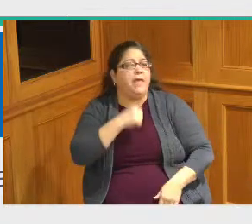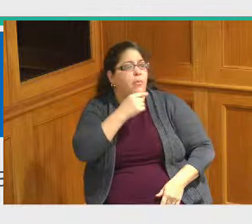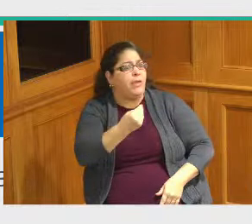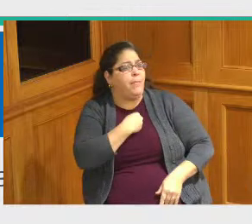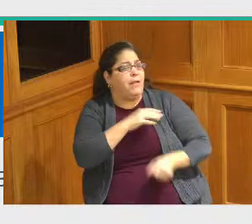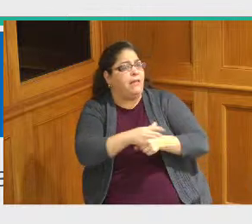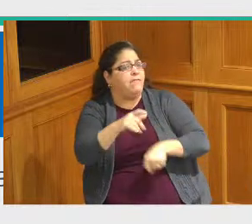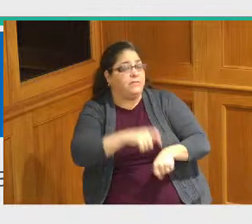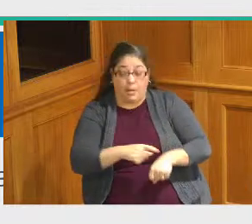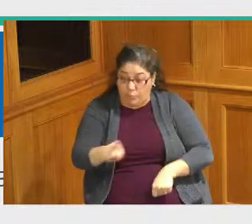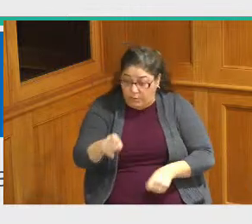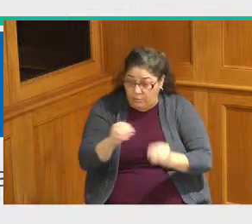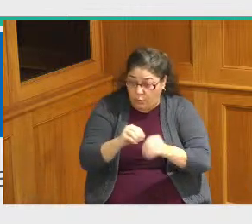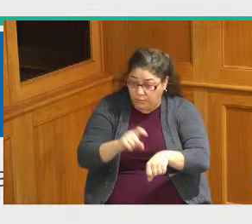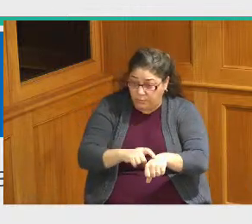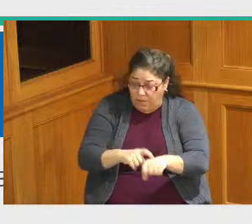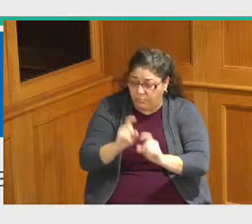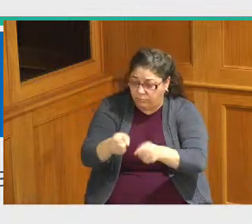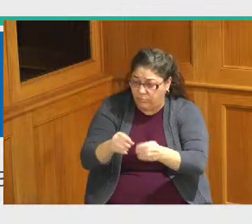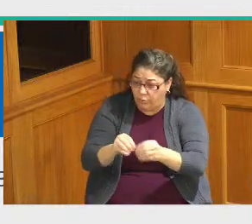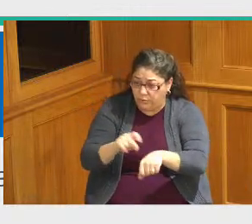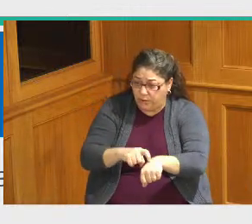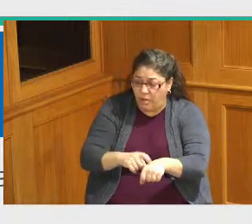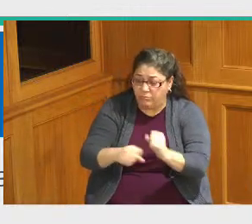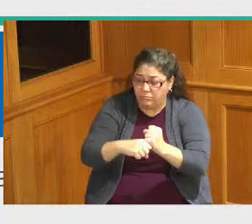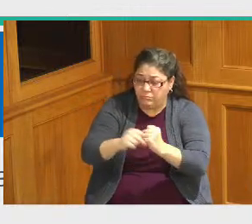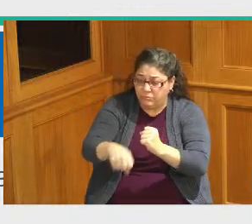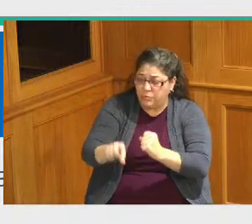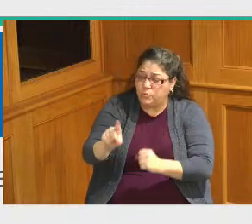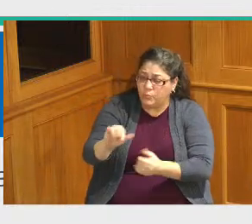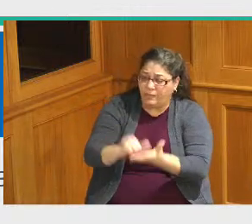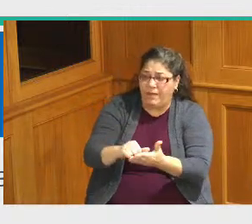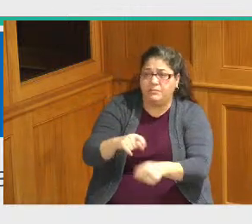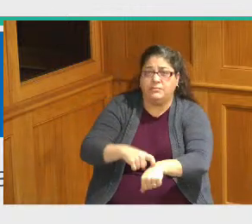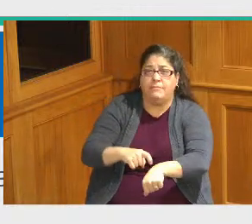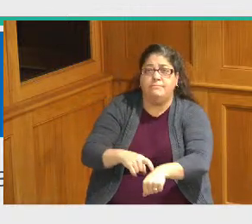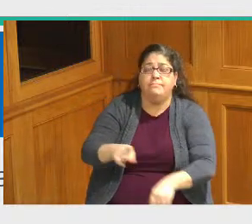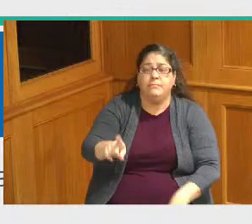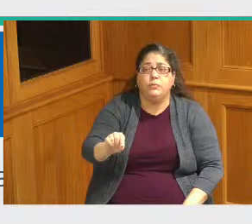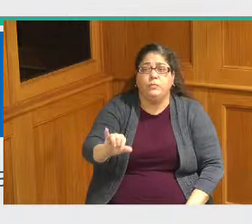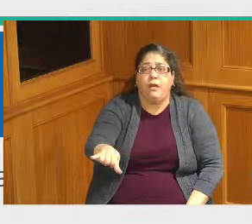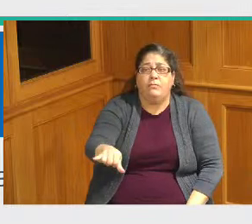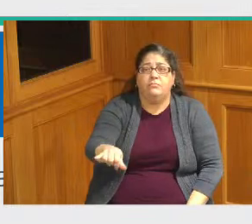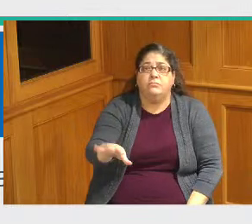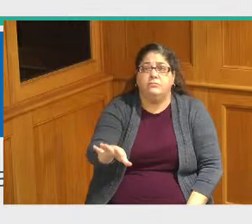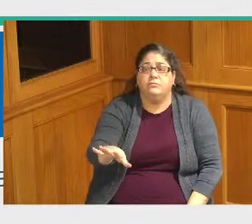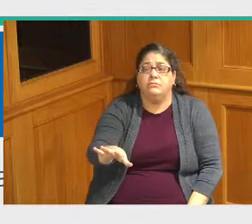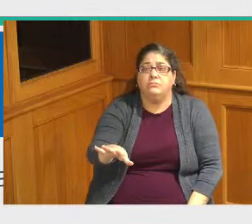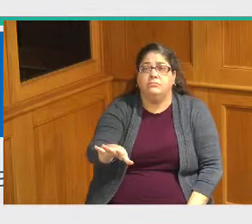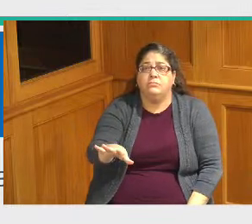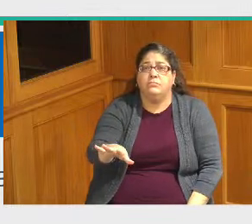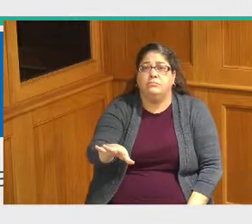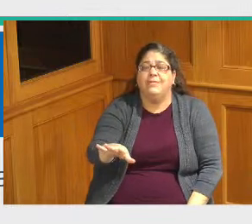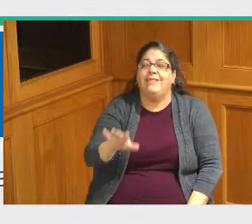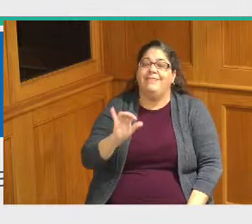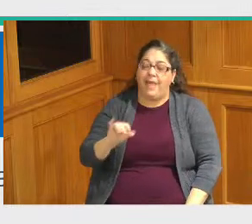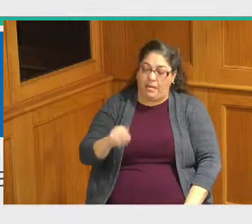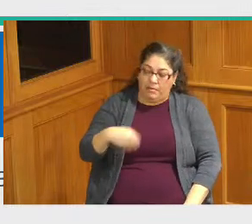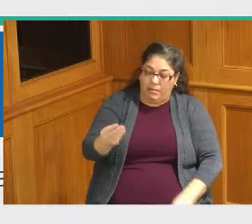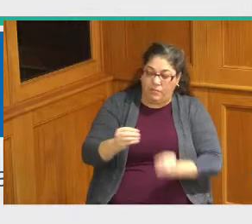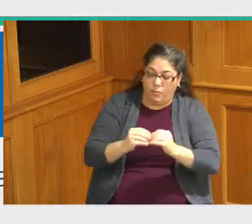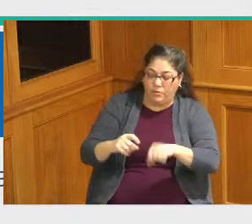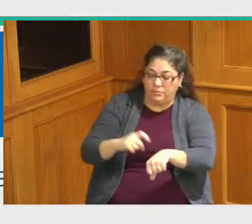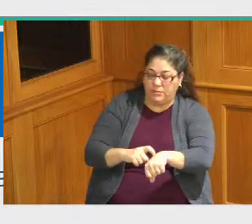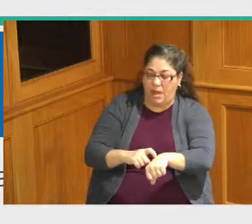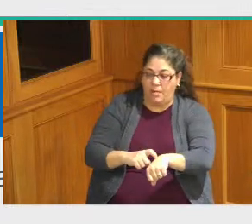said, we'll give you more time to do it, because that's important, because those are the systems that really change how we do things. When they